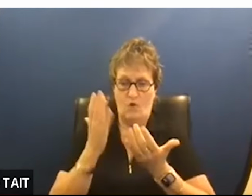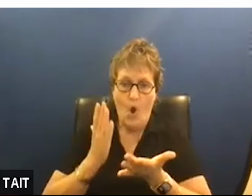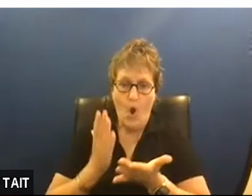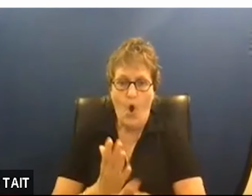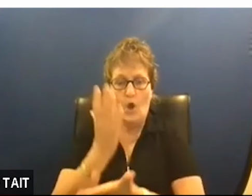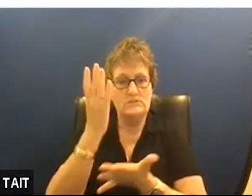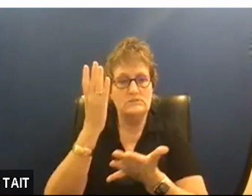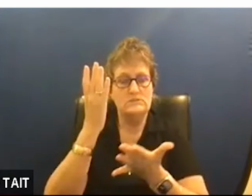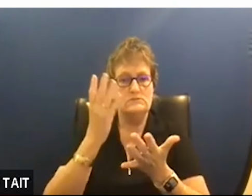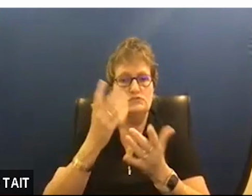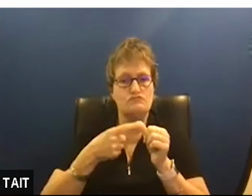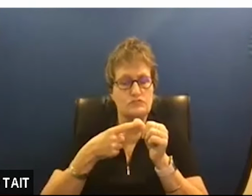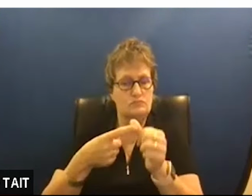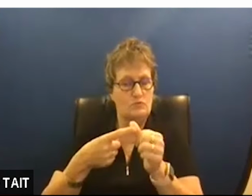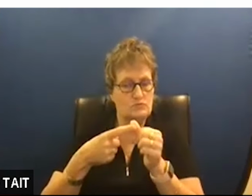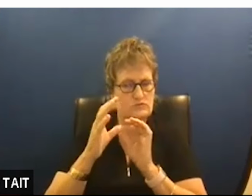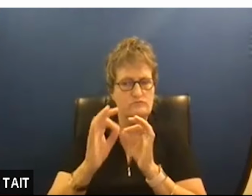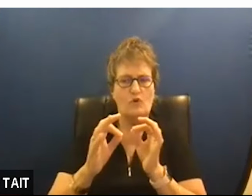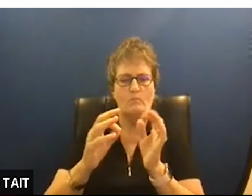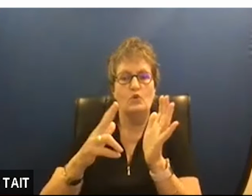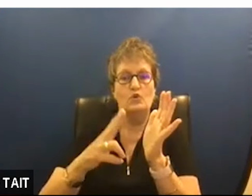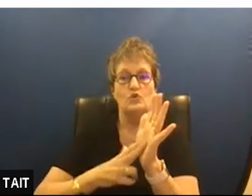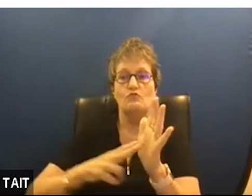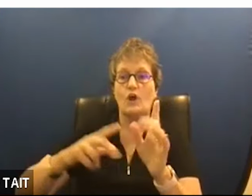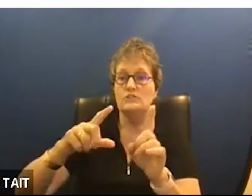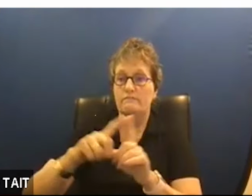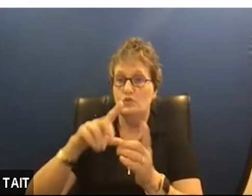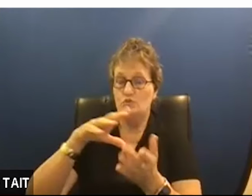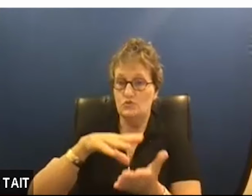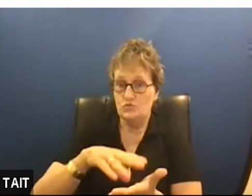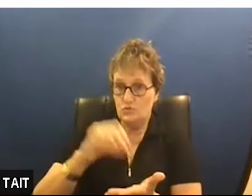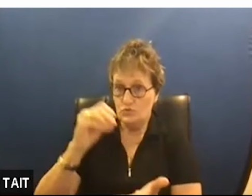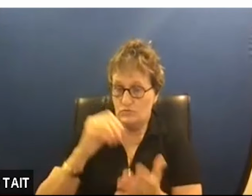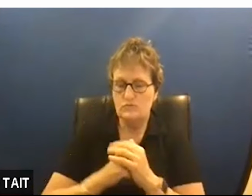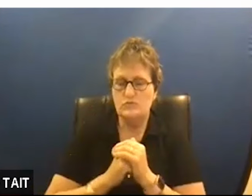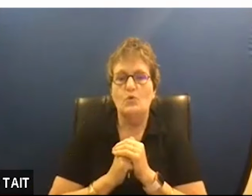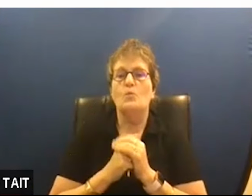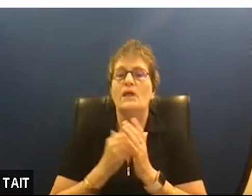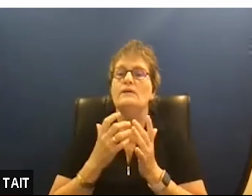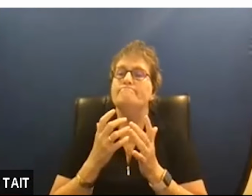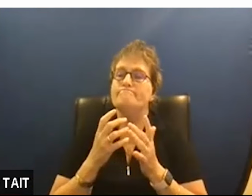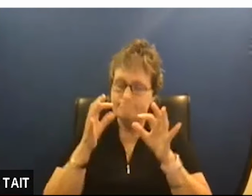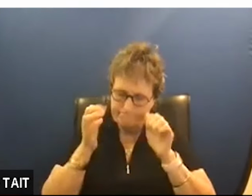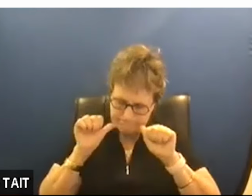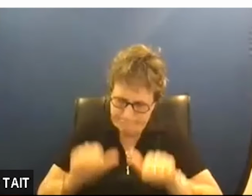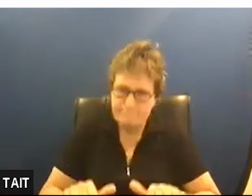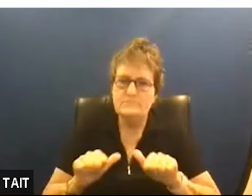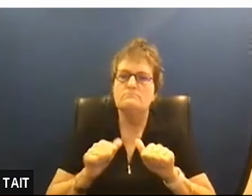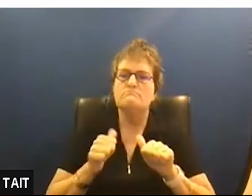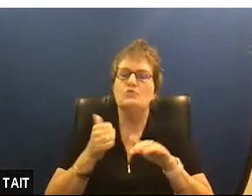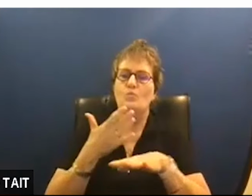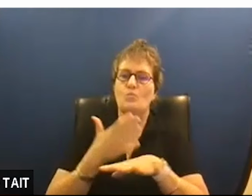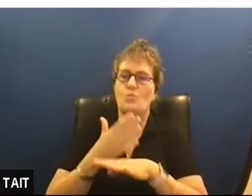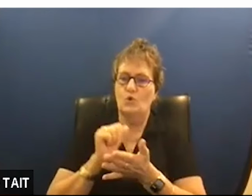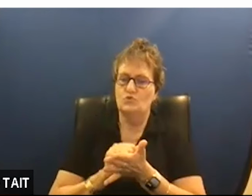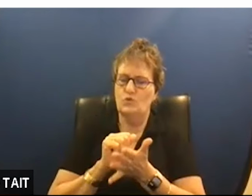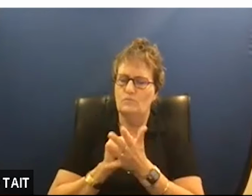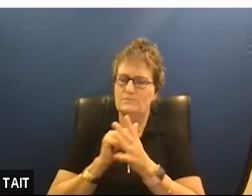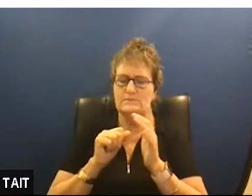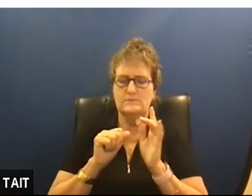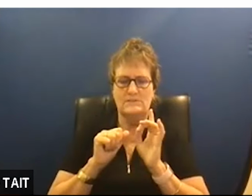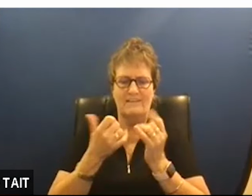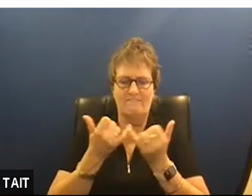students during the workshops or during the online presentation, we decided to run the workshops in a similar manner. And by doing this, we